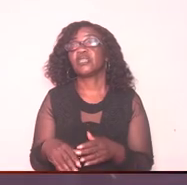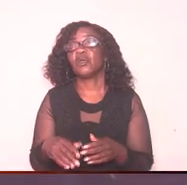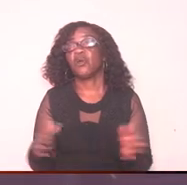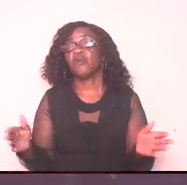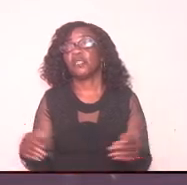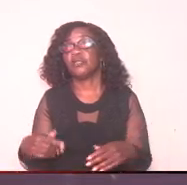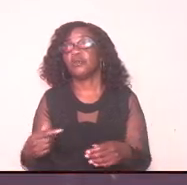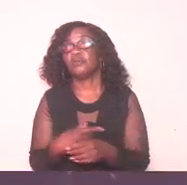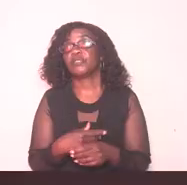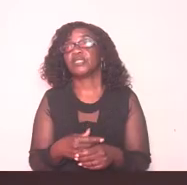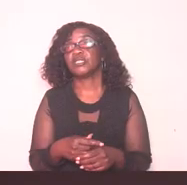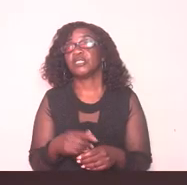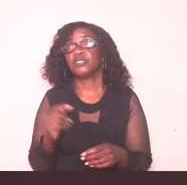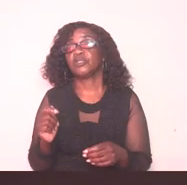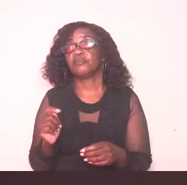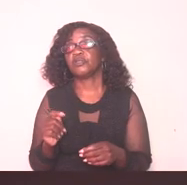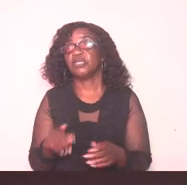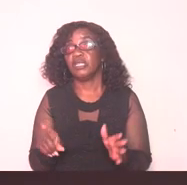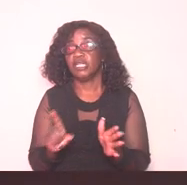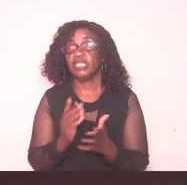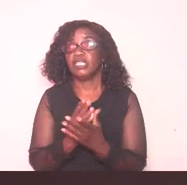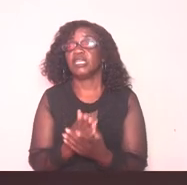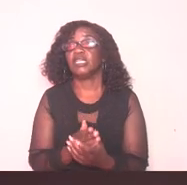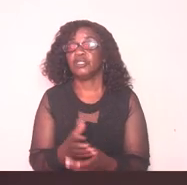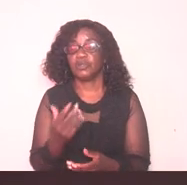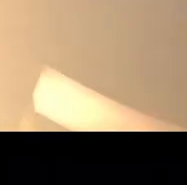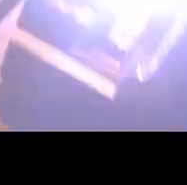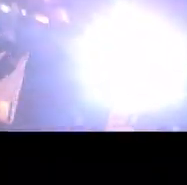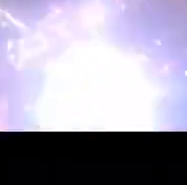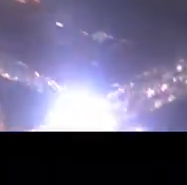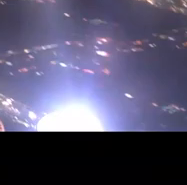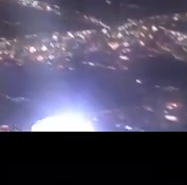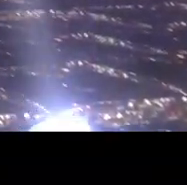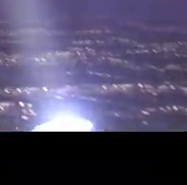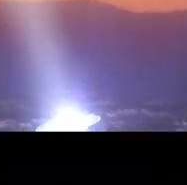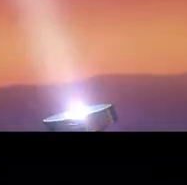opposition Deputy Leader of Opposition to take the floor and make their case.